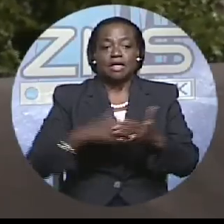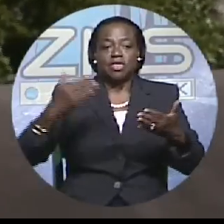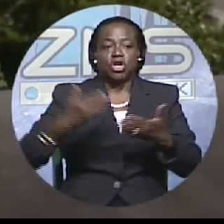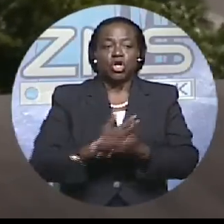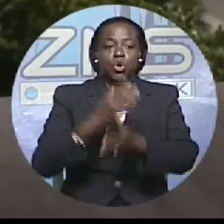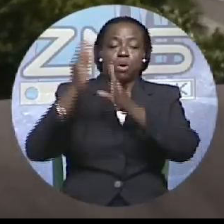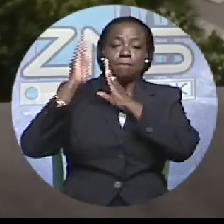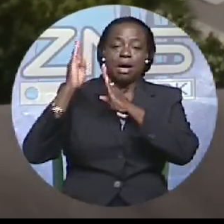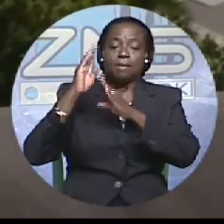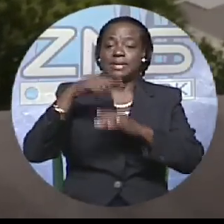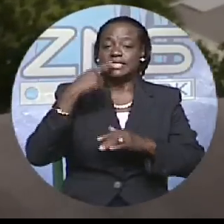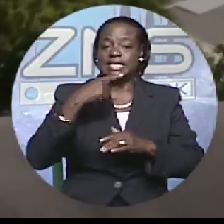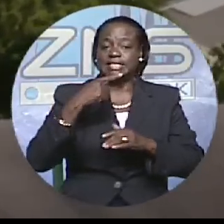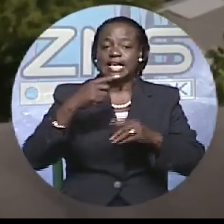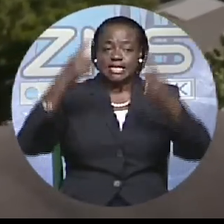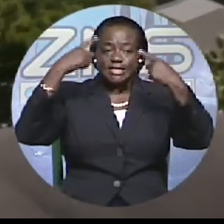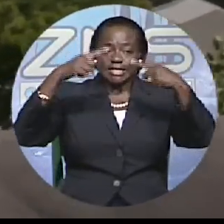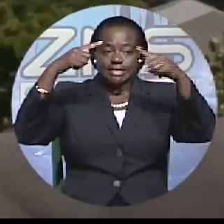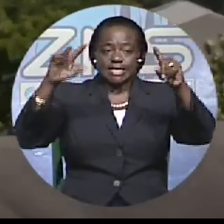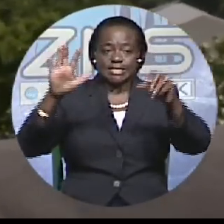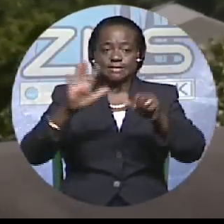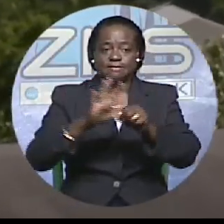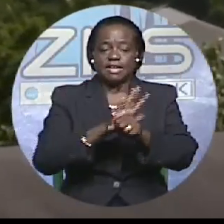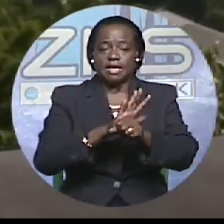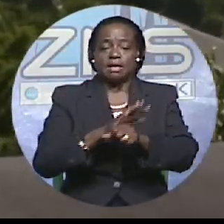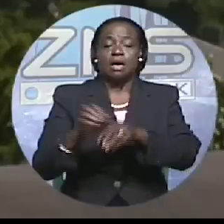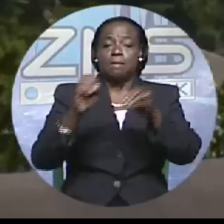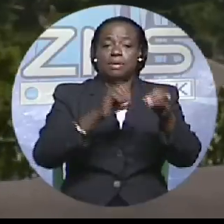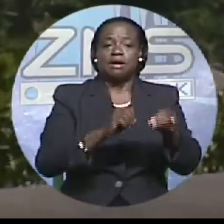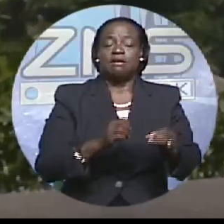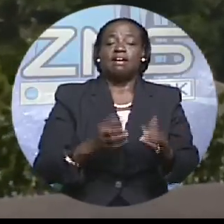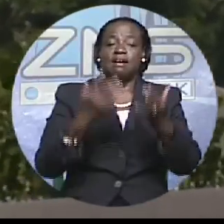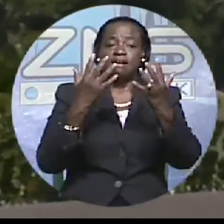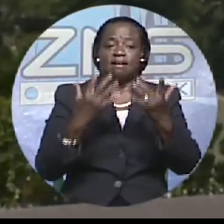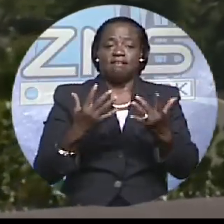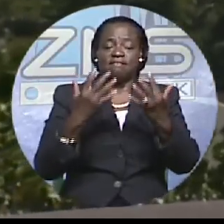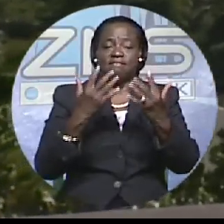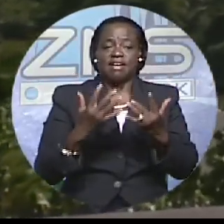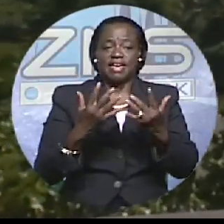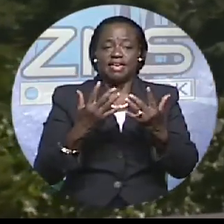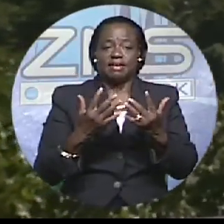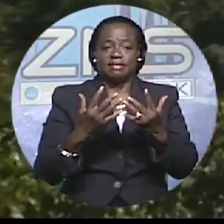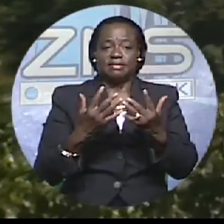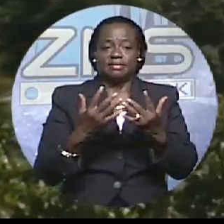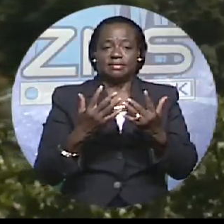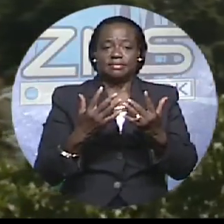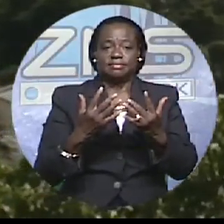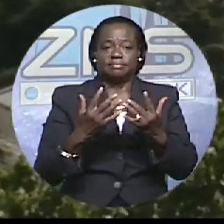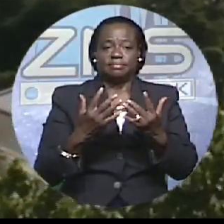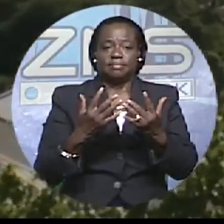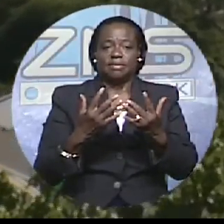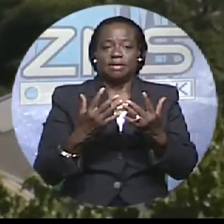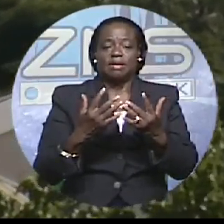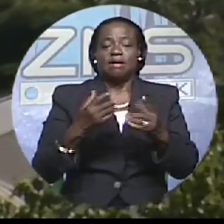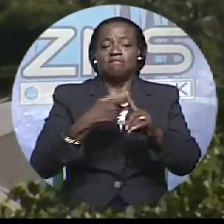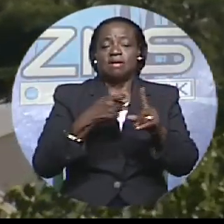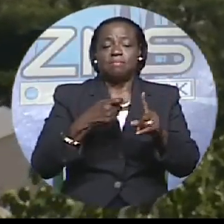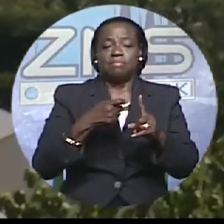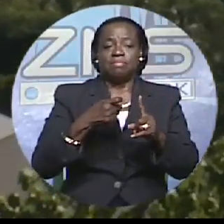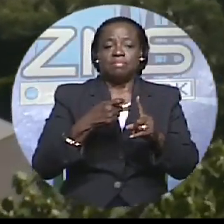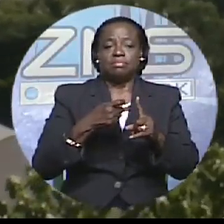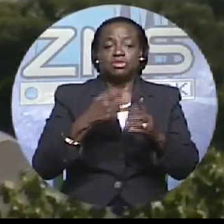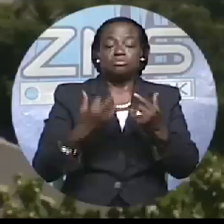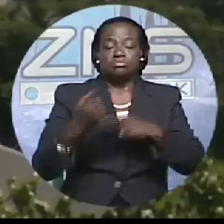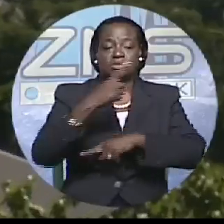Bahamas says it has successfully put out a small surface fire made up of pallets and tires of an old parts at the Harold Road landfill site